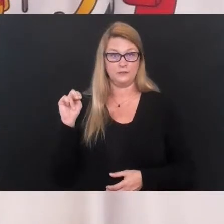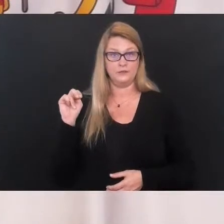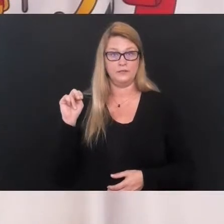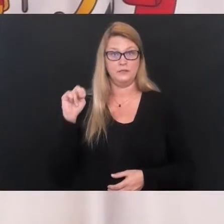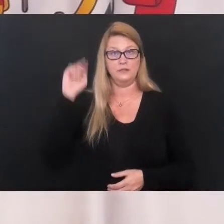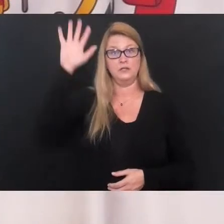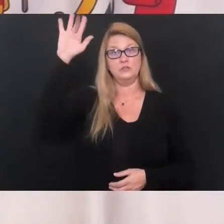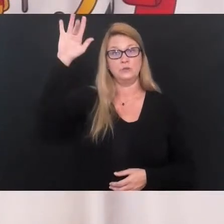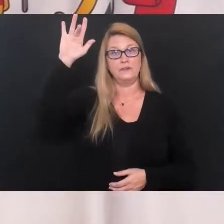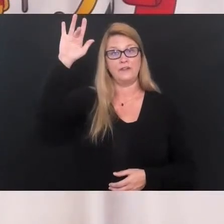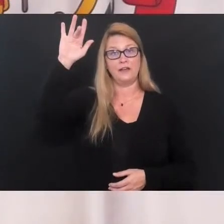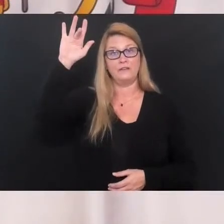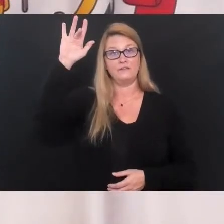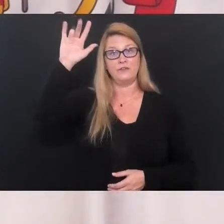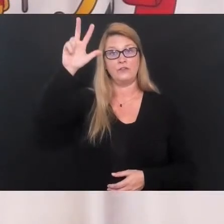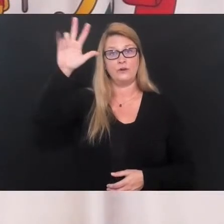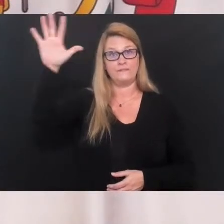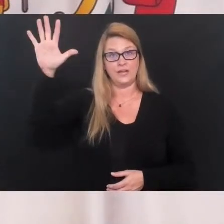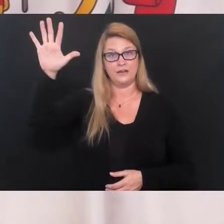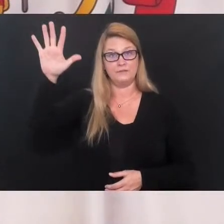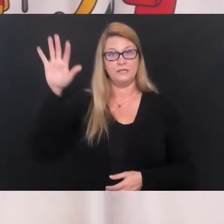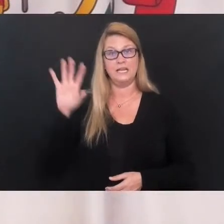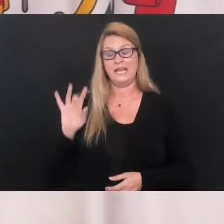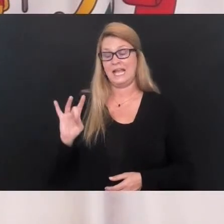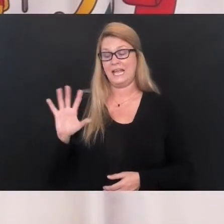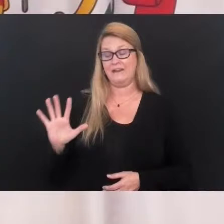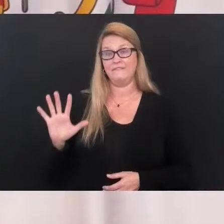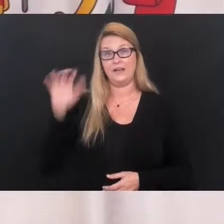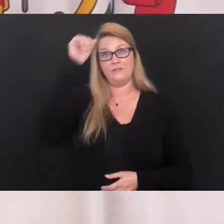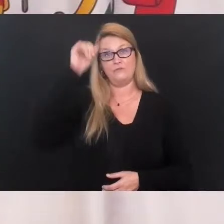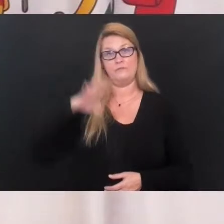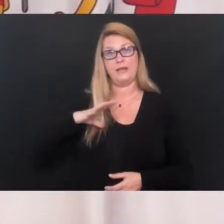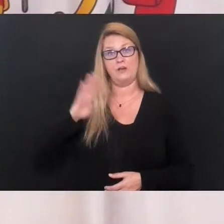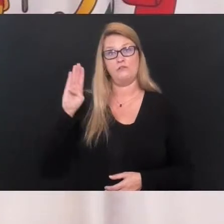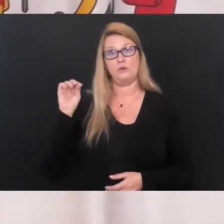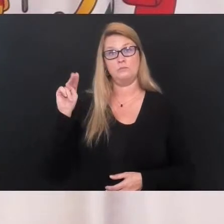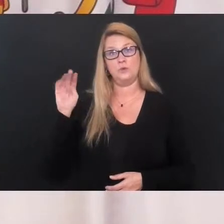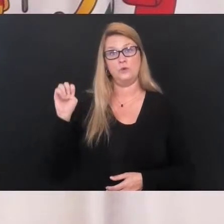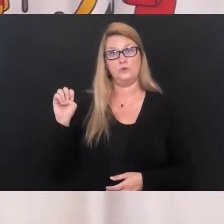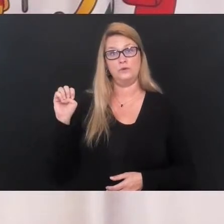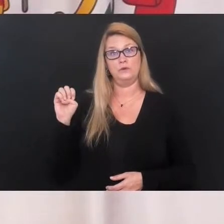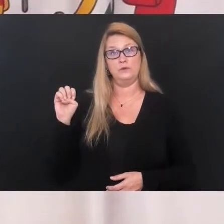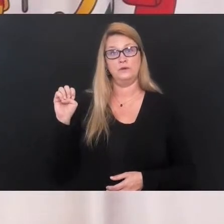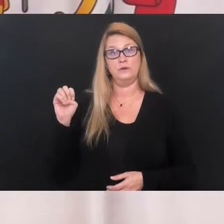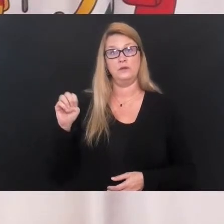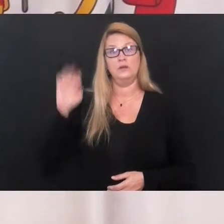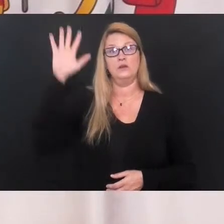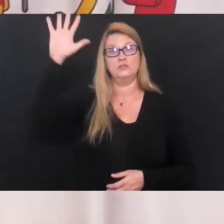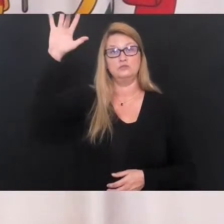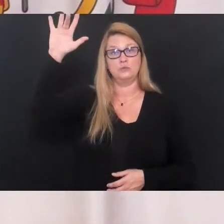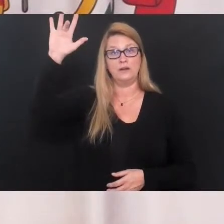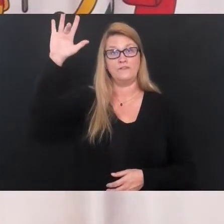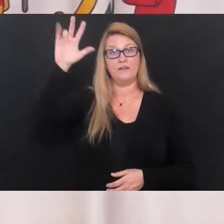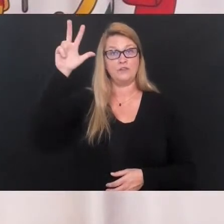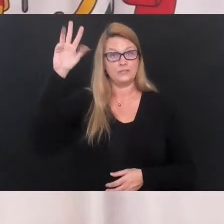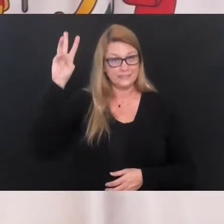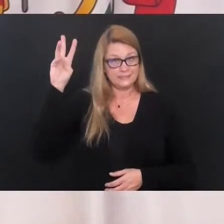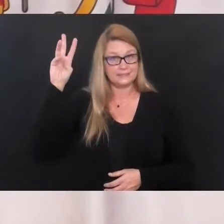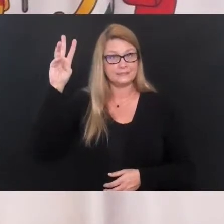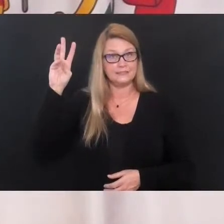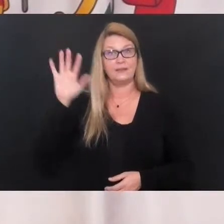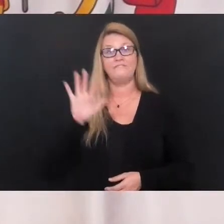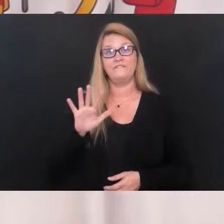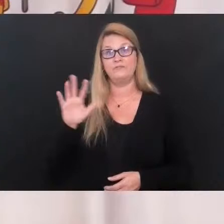Our 2,535th death is an 85-year-old male from Boone County. Our 2,536th death